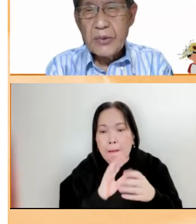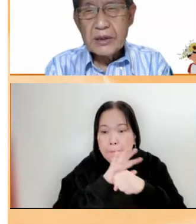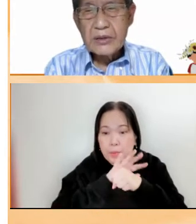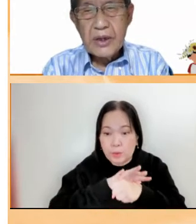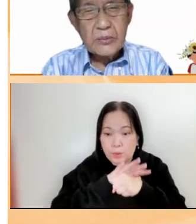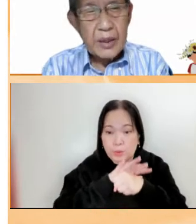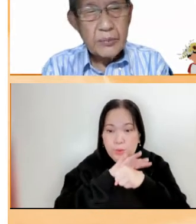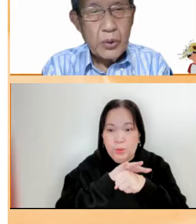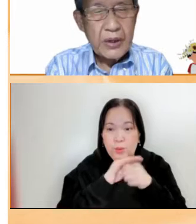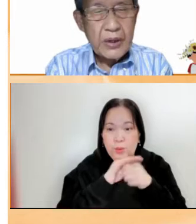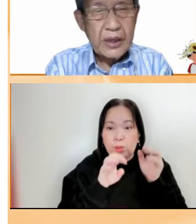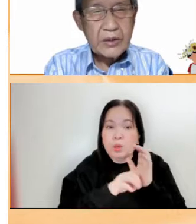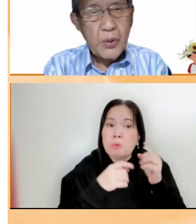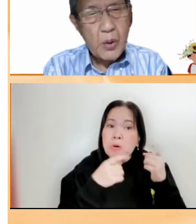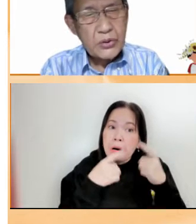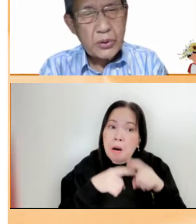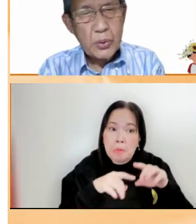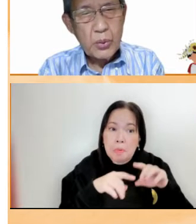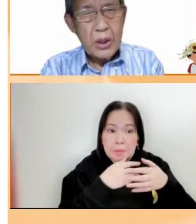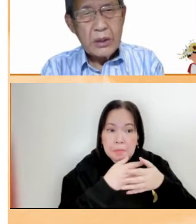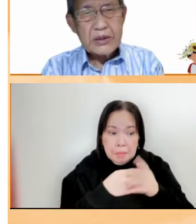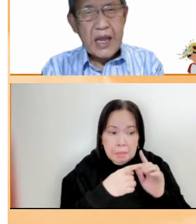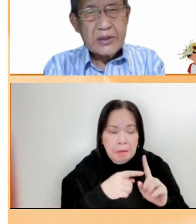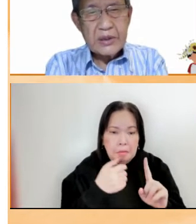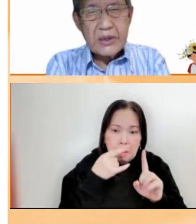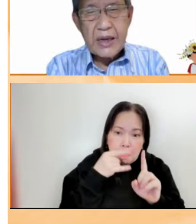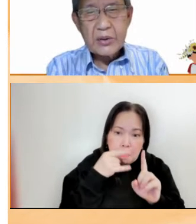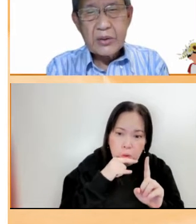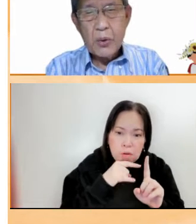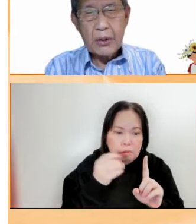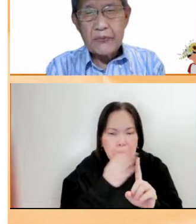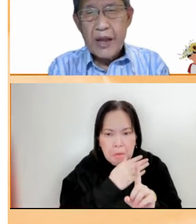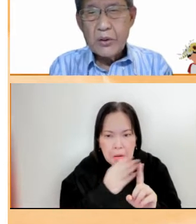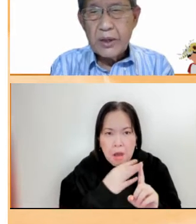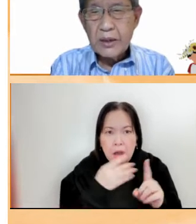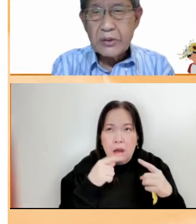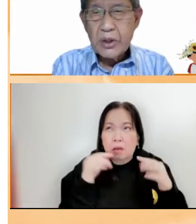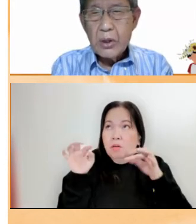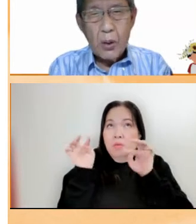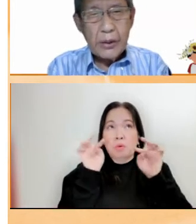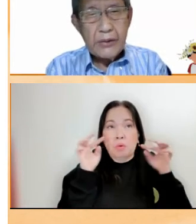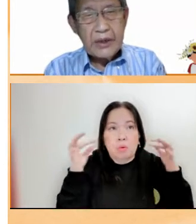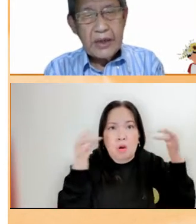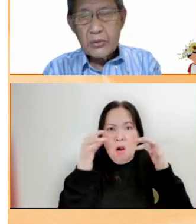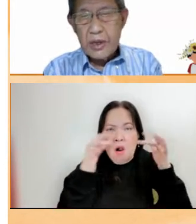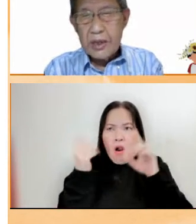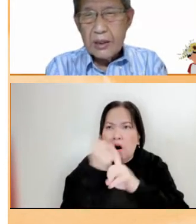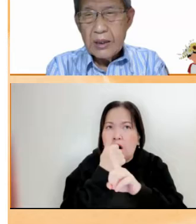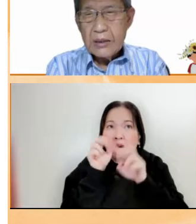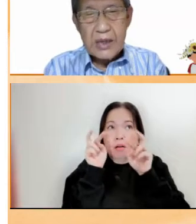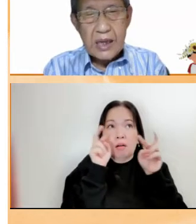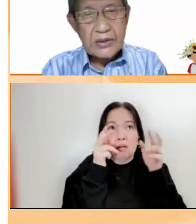child maltreatment, bullying, exposure to disasters like war or violence, or even